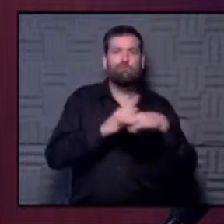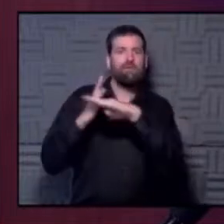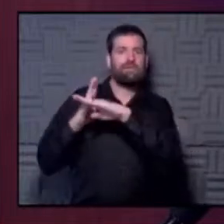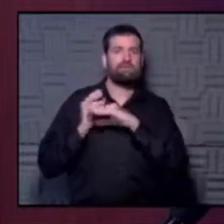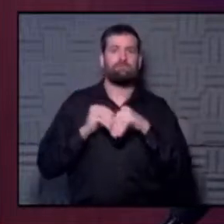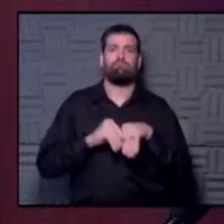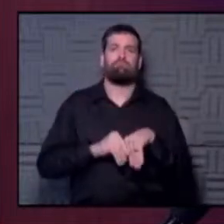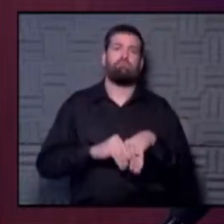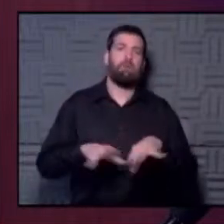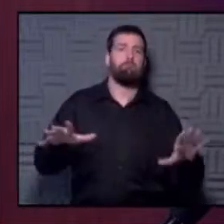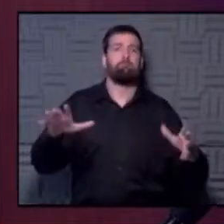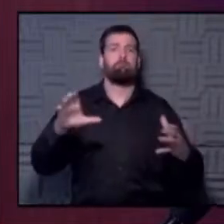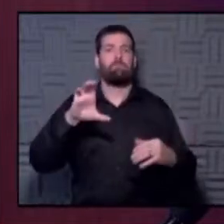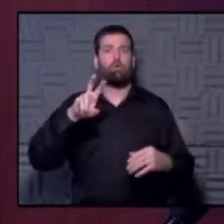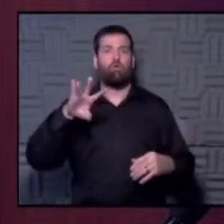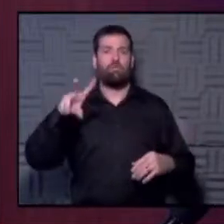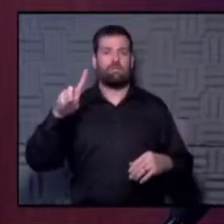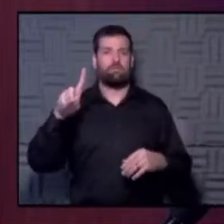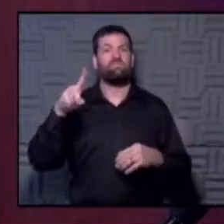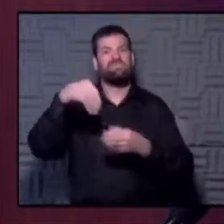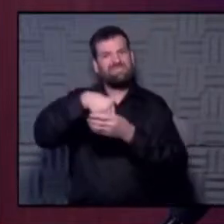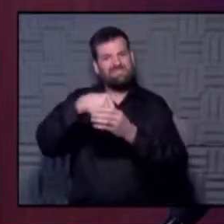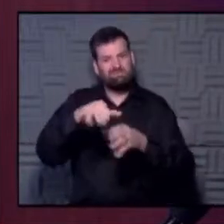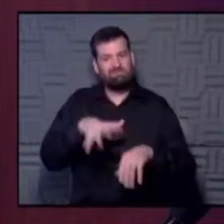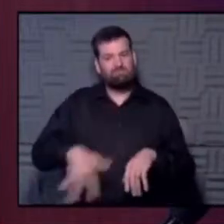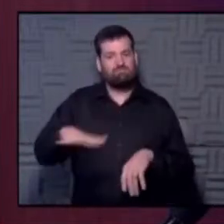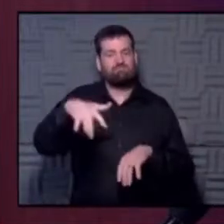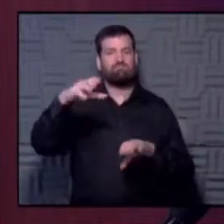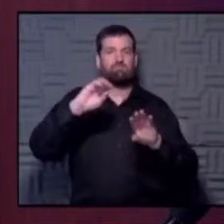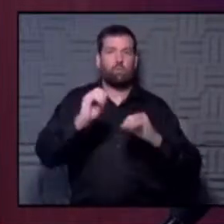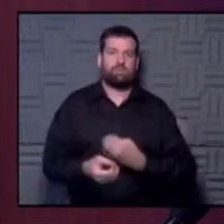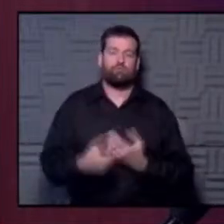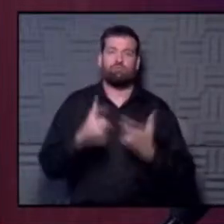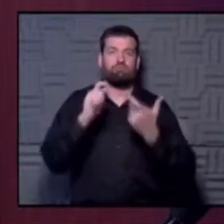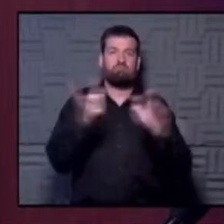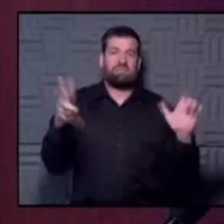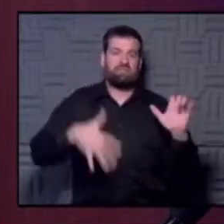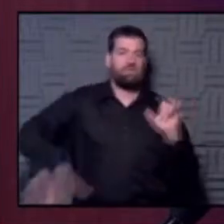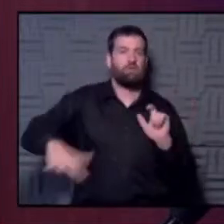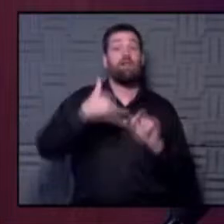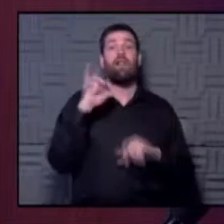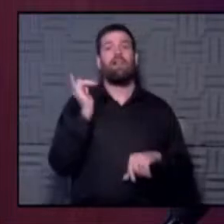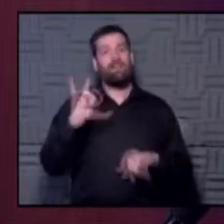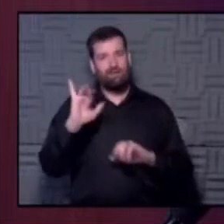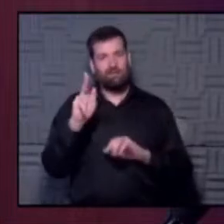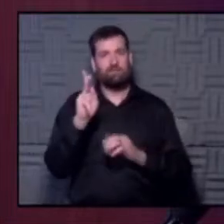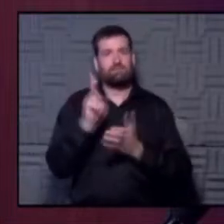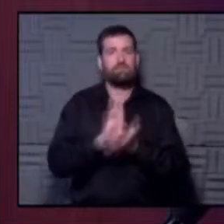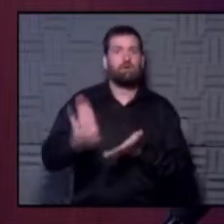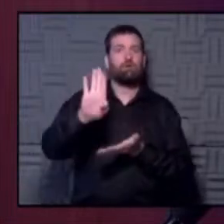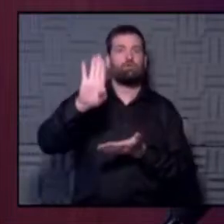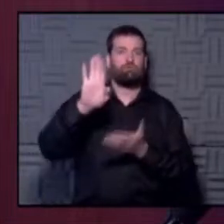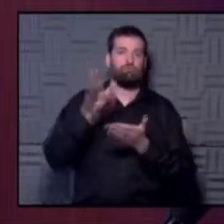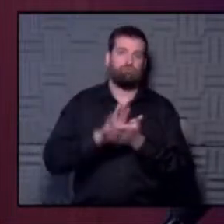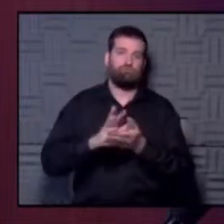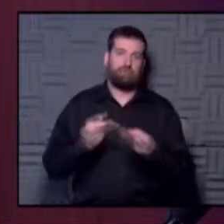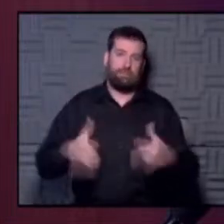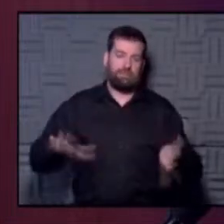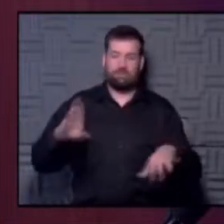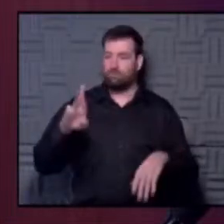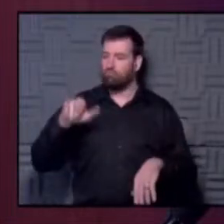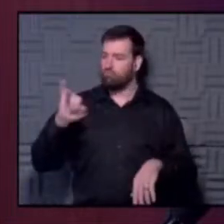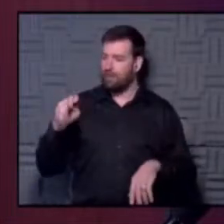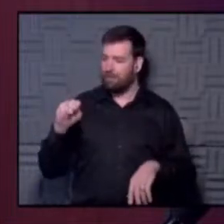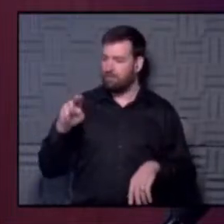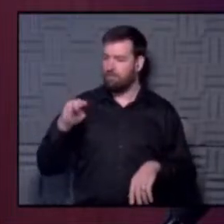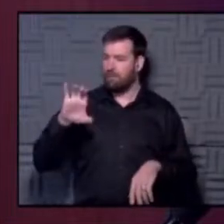the spread of COVID within the organization across large geographies like a college campus. And so Brian McClendon